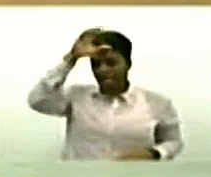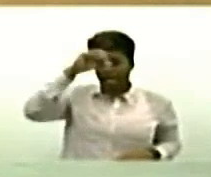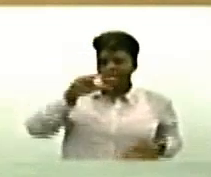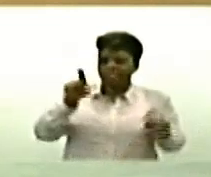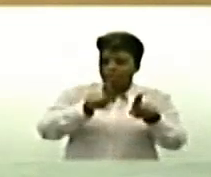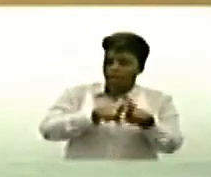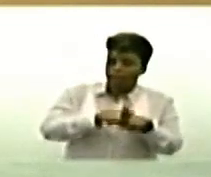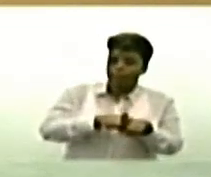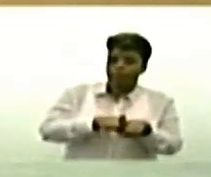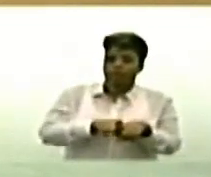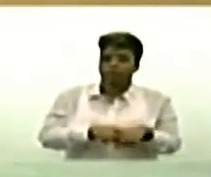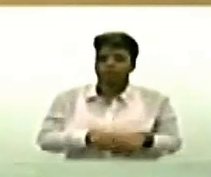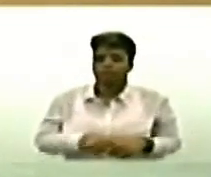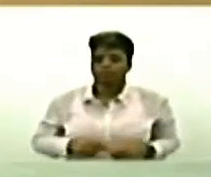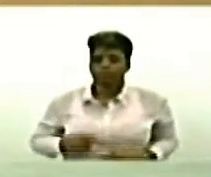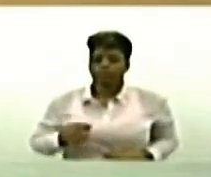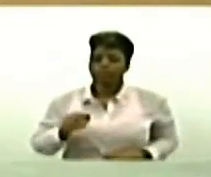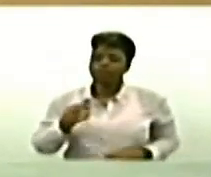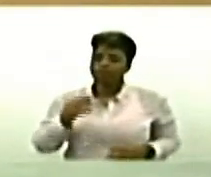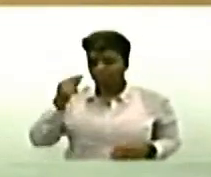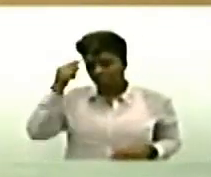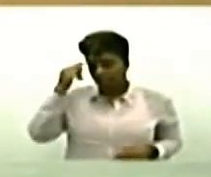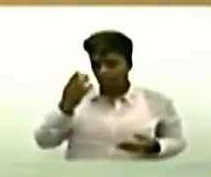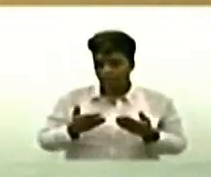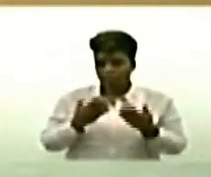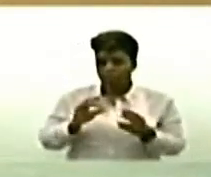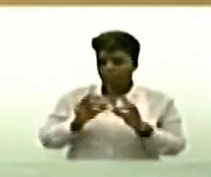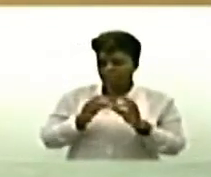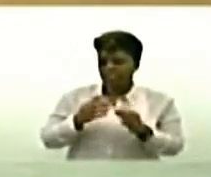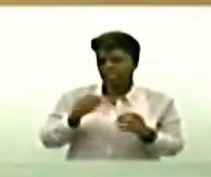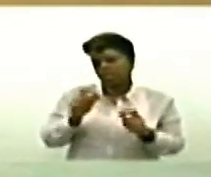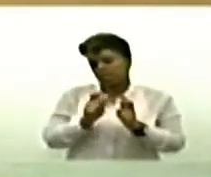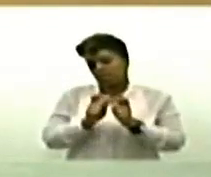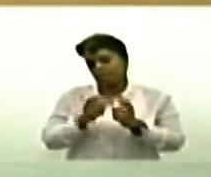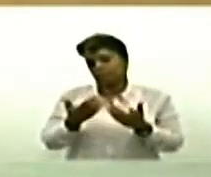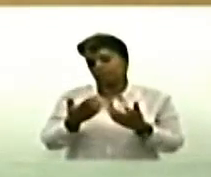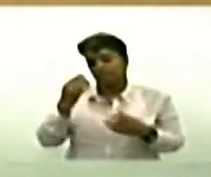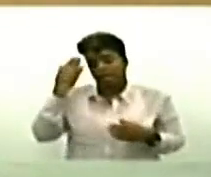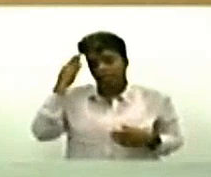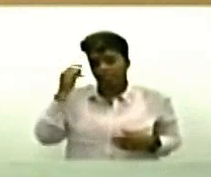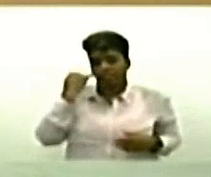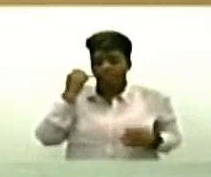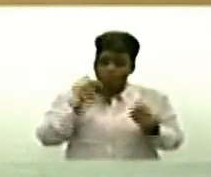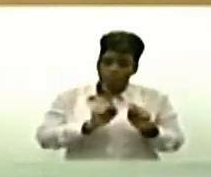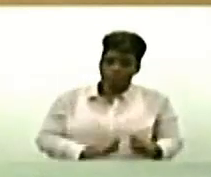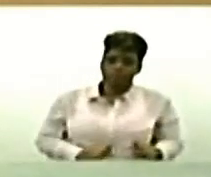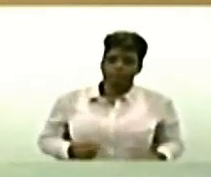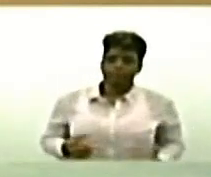thought tweaking it that if that would be possible. I don't know, but.